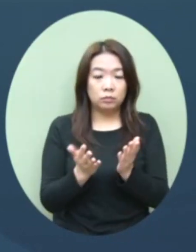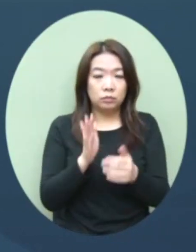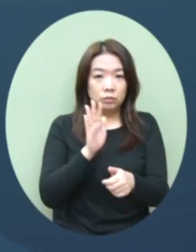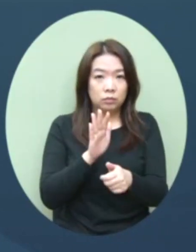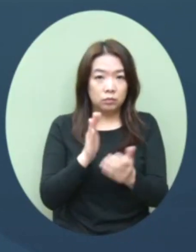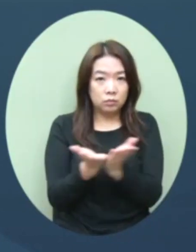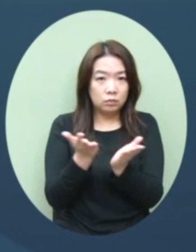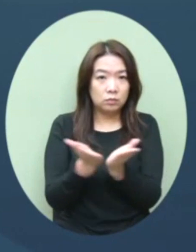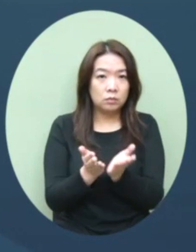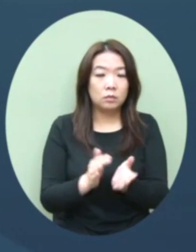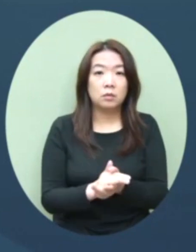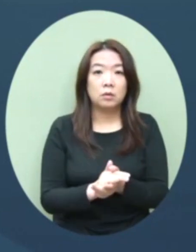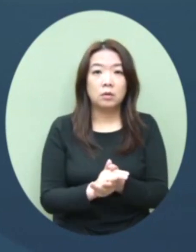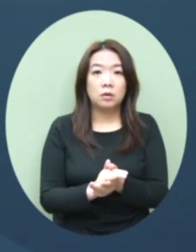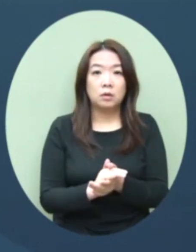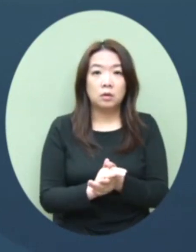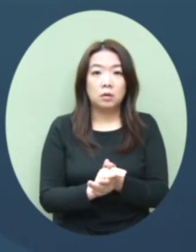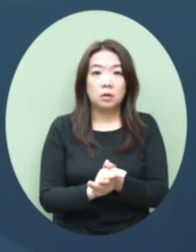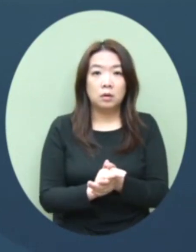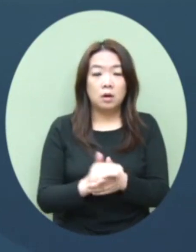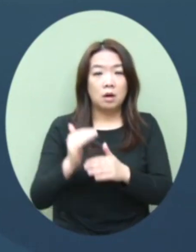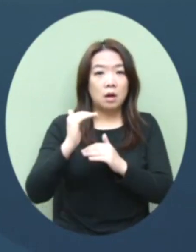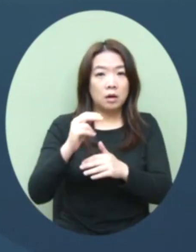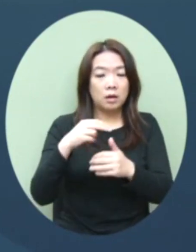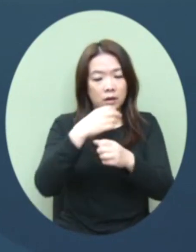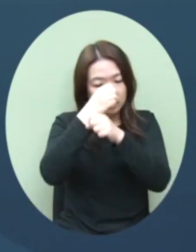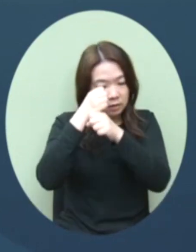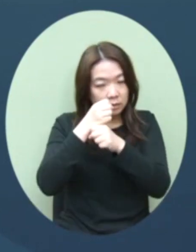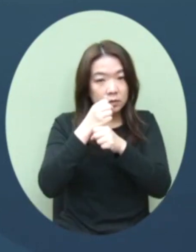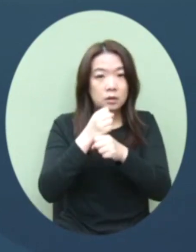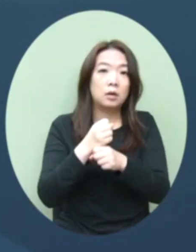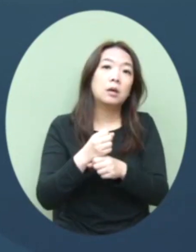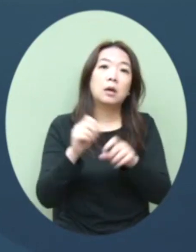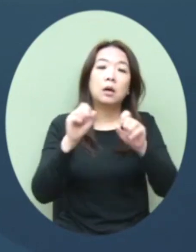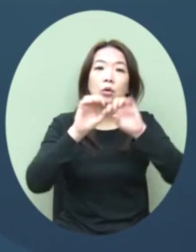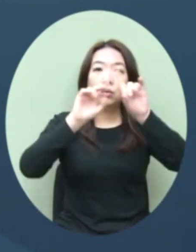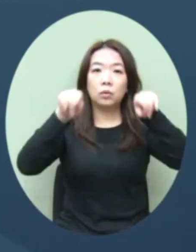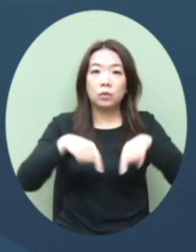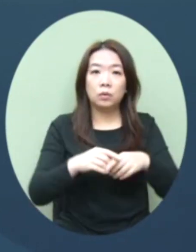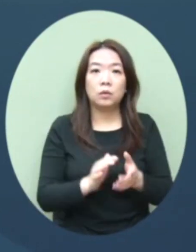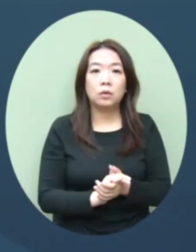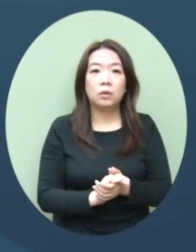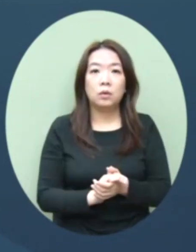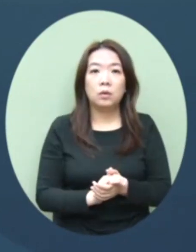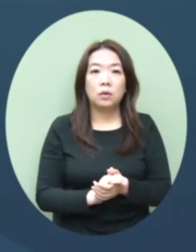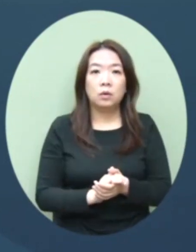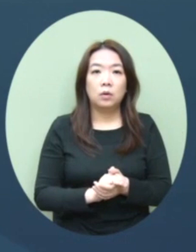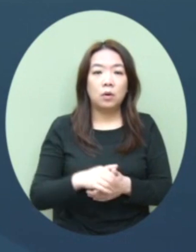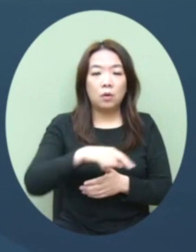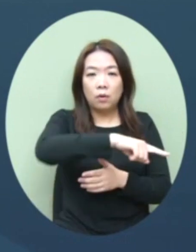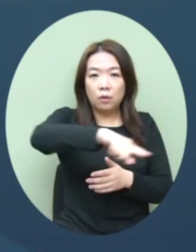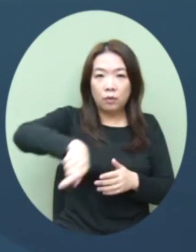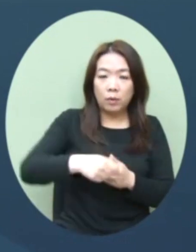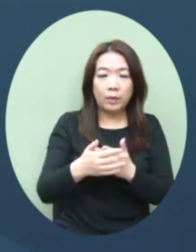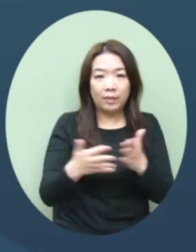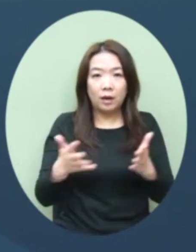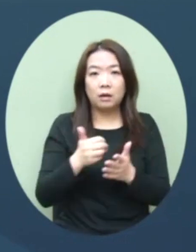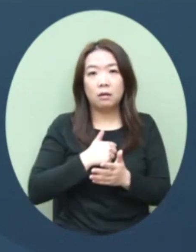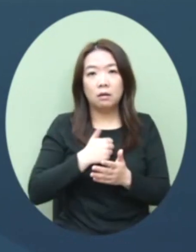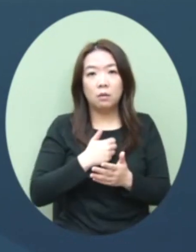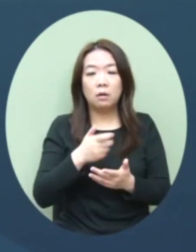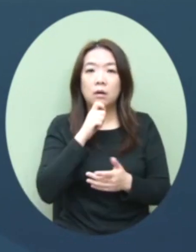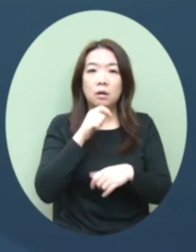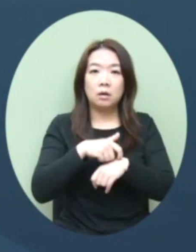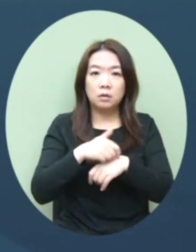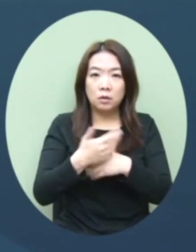RTD we have to extend the duration of the RTD so we have been doing one day, three days, five